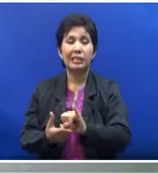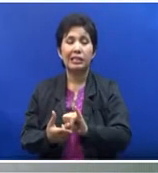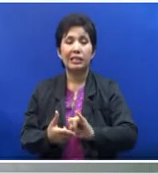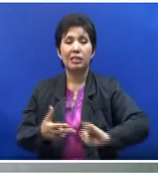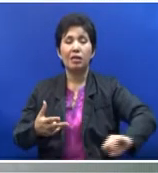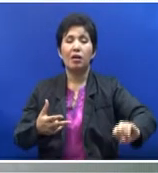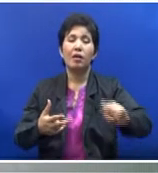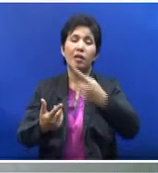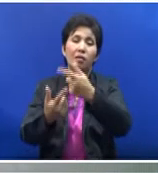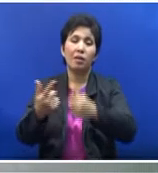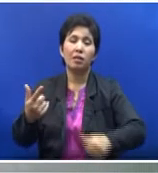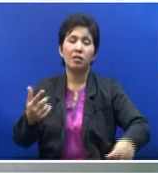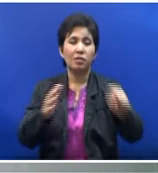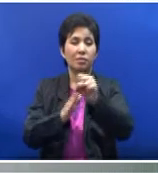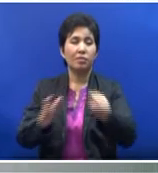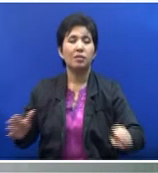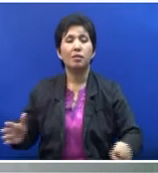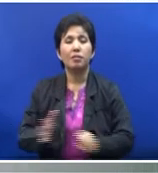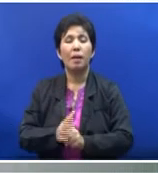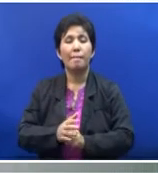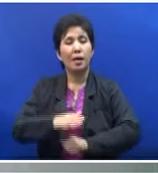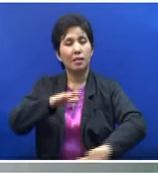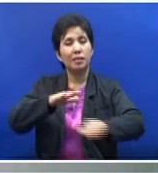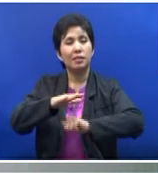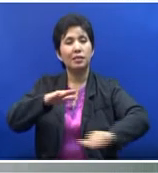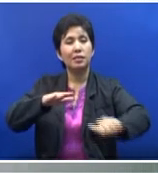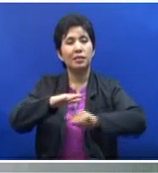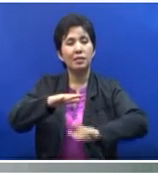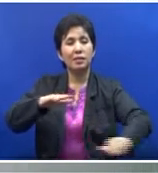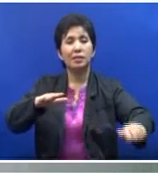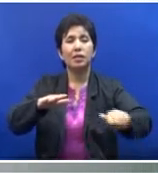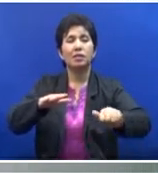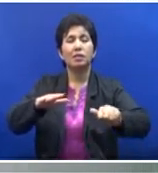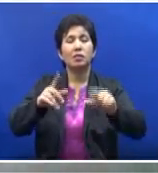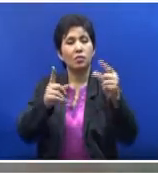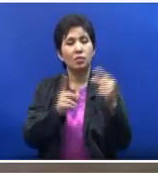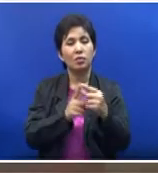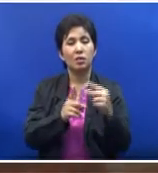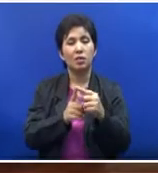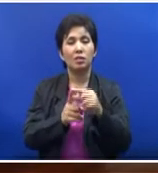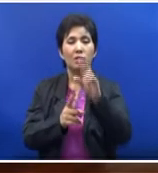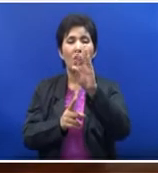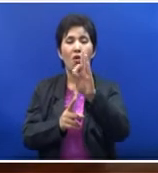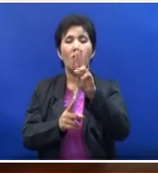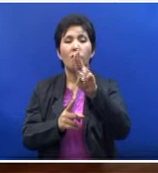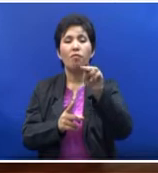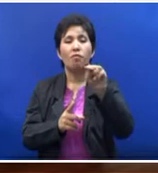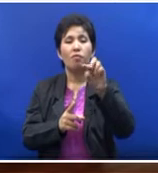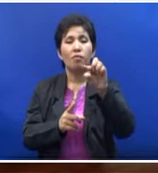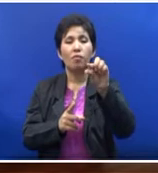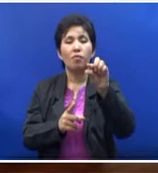term functionalism, okay, look at the basic terms here. Okay, the basic word is function.